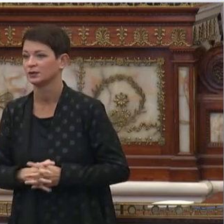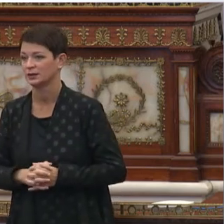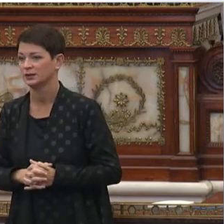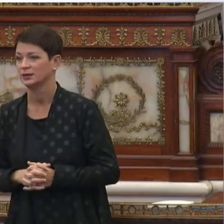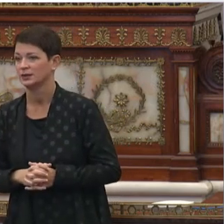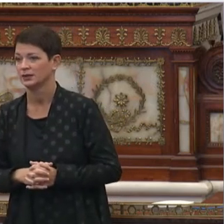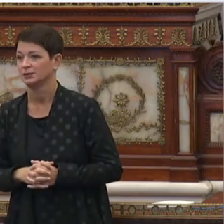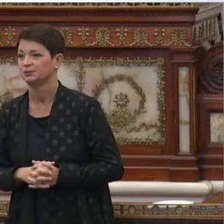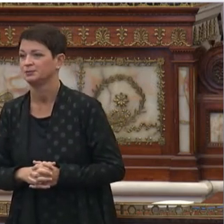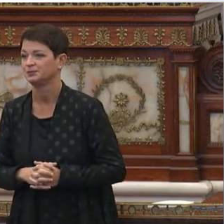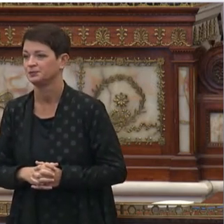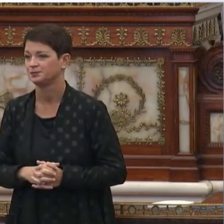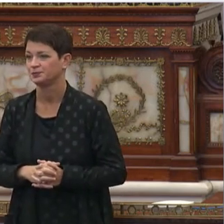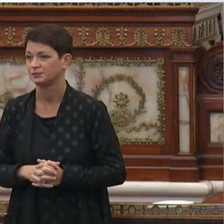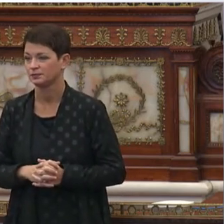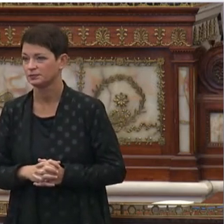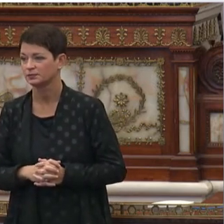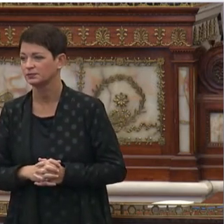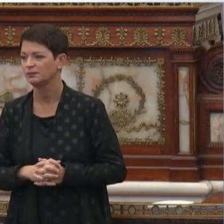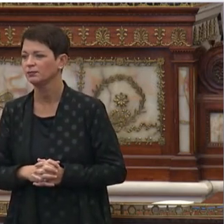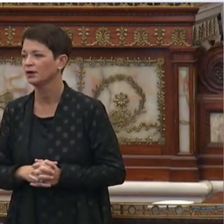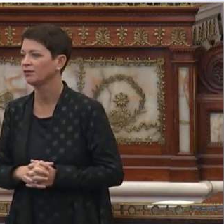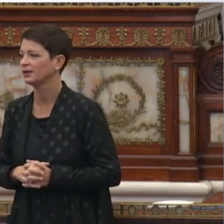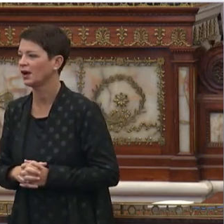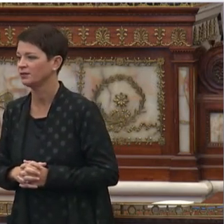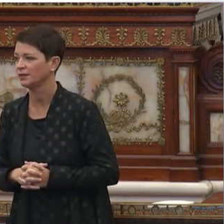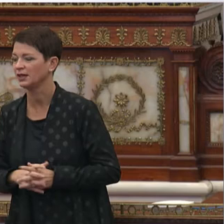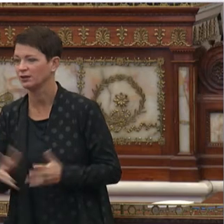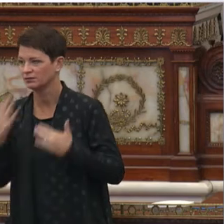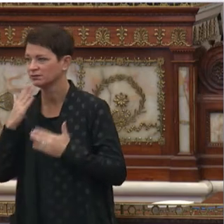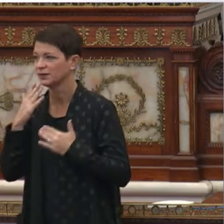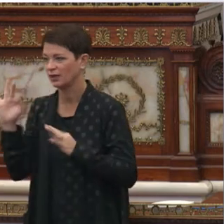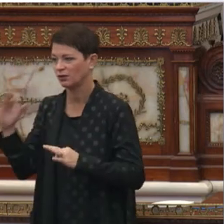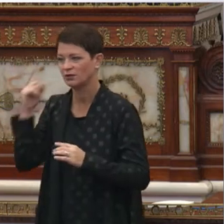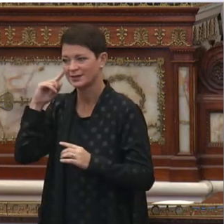Councilwoman. Thank you so much. Good morning to you.